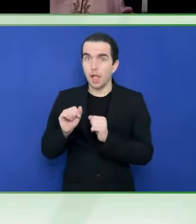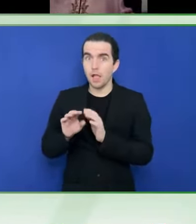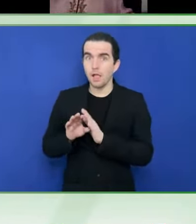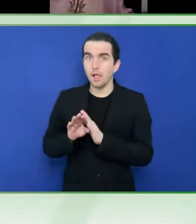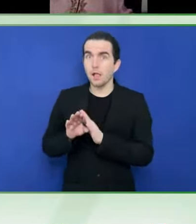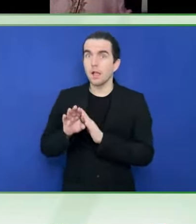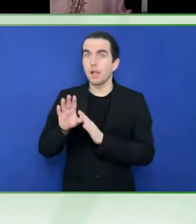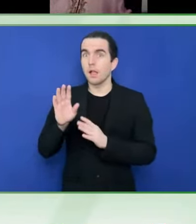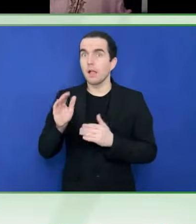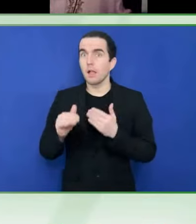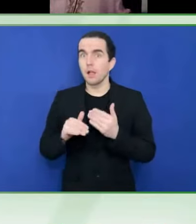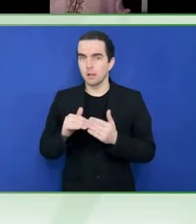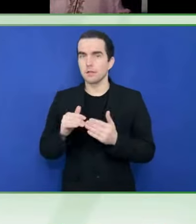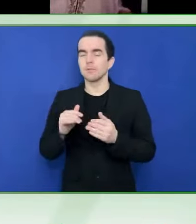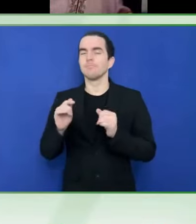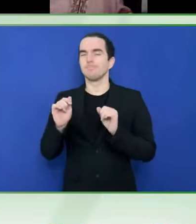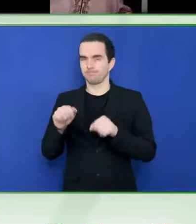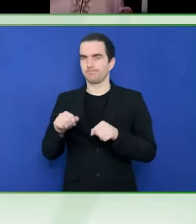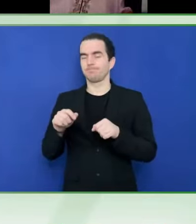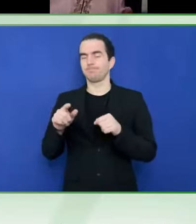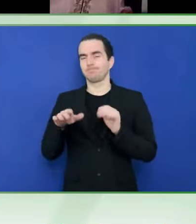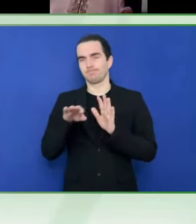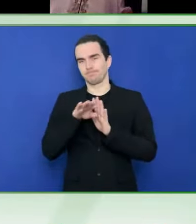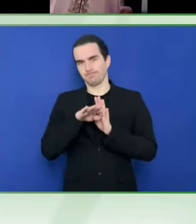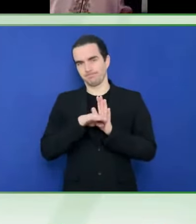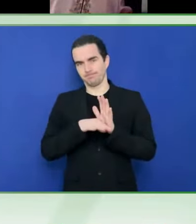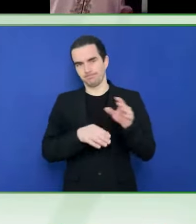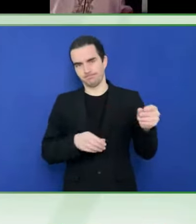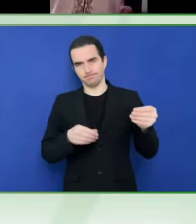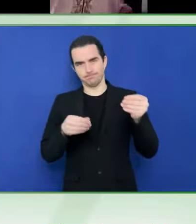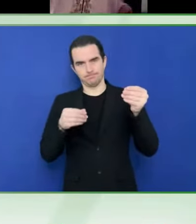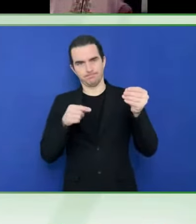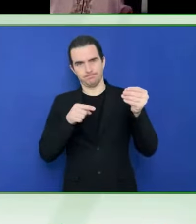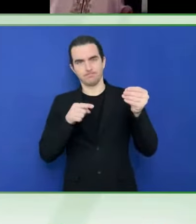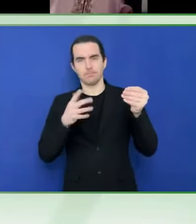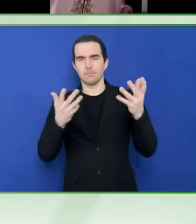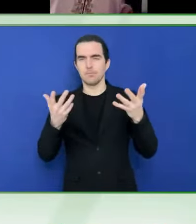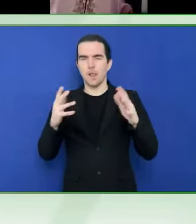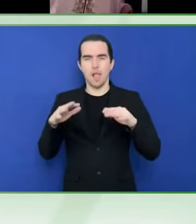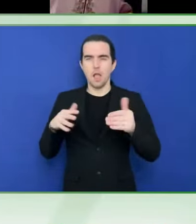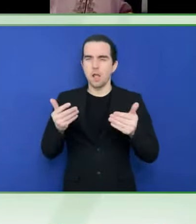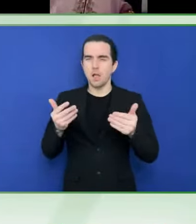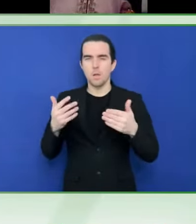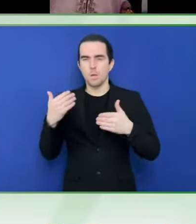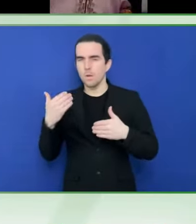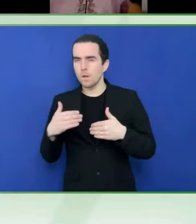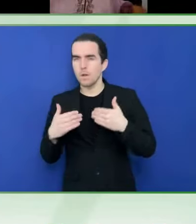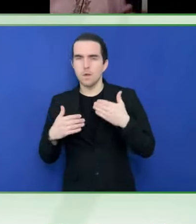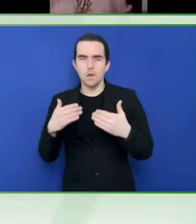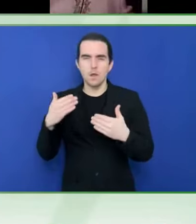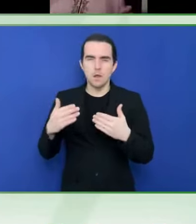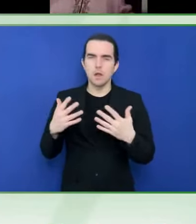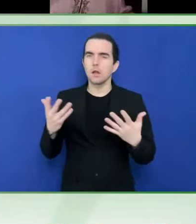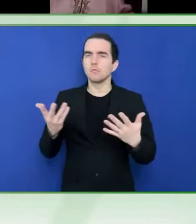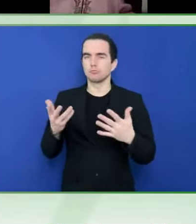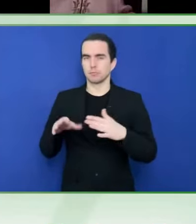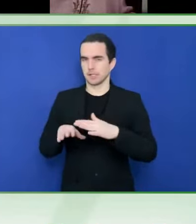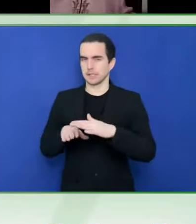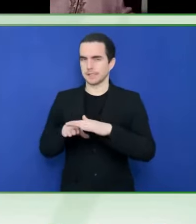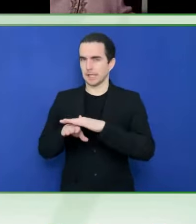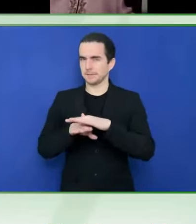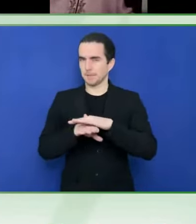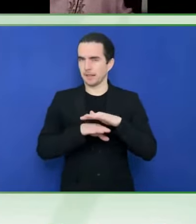architecture firm that has knowledge about accessibility to give us the design